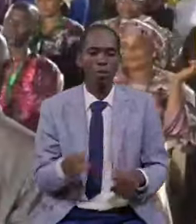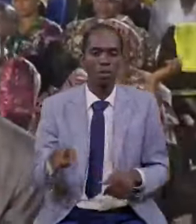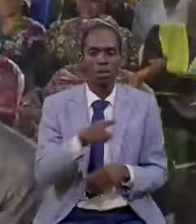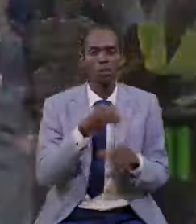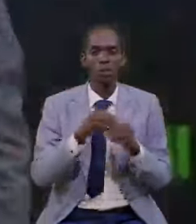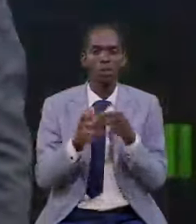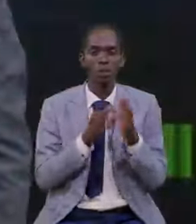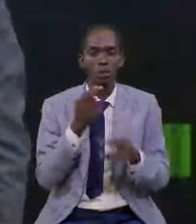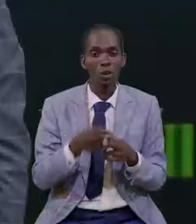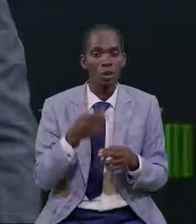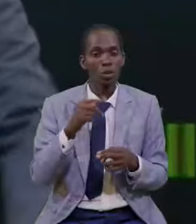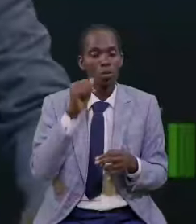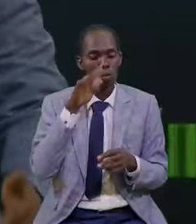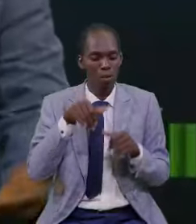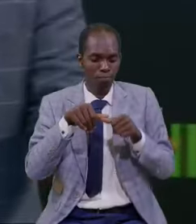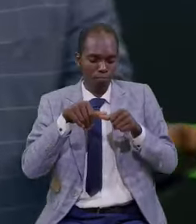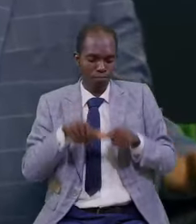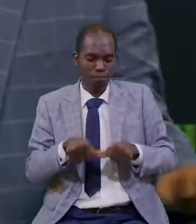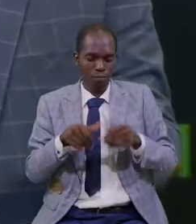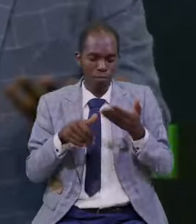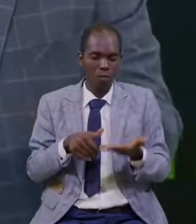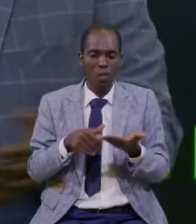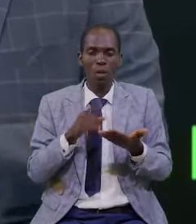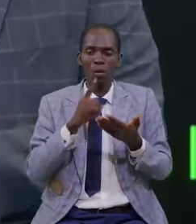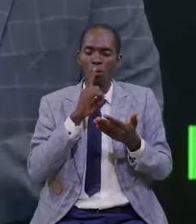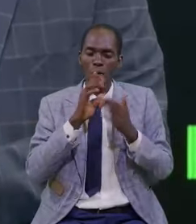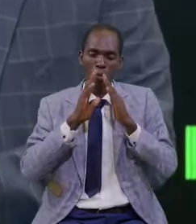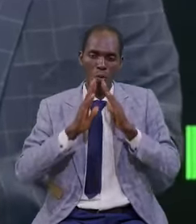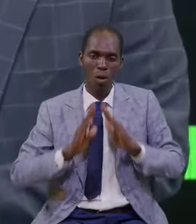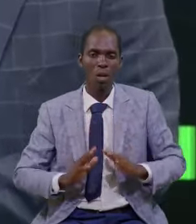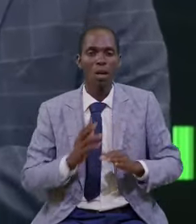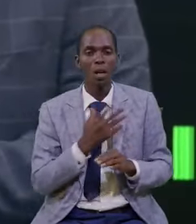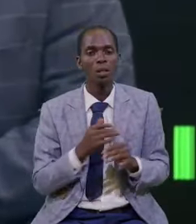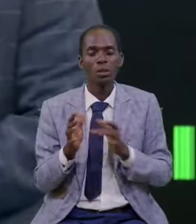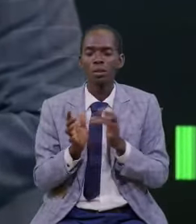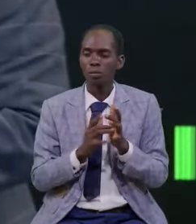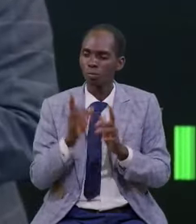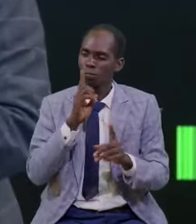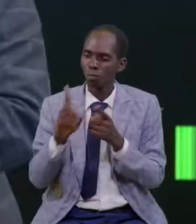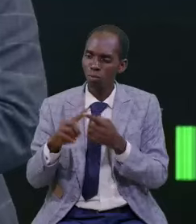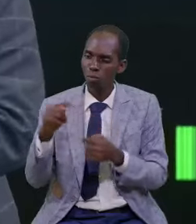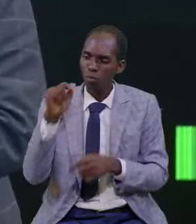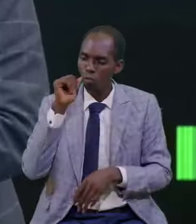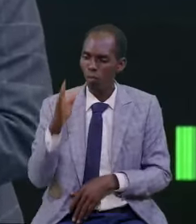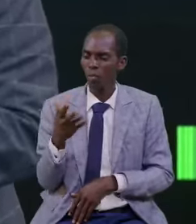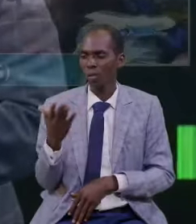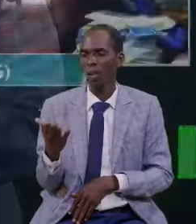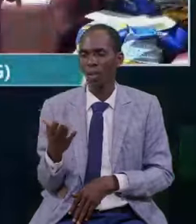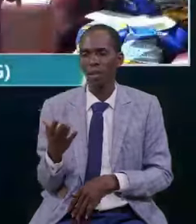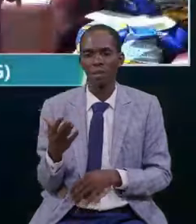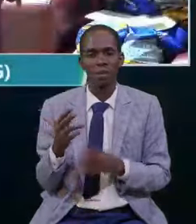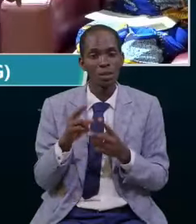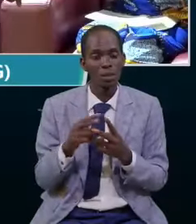quiet before Jesus. And so Jesus said unto her, neither